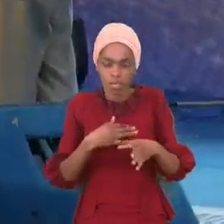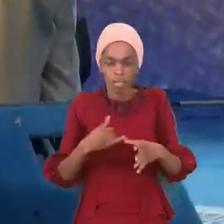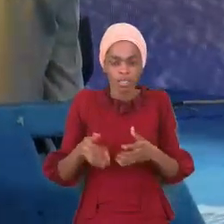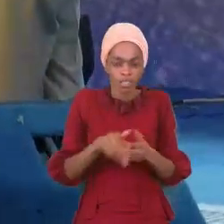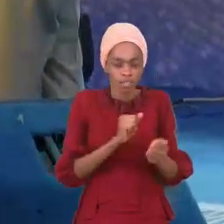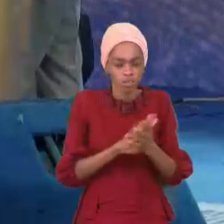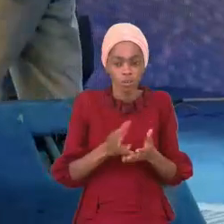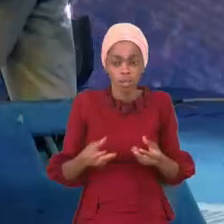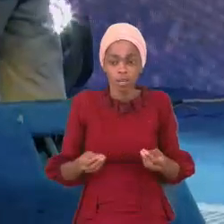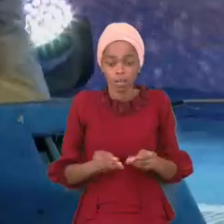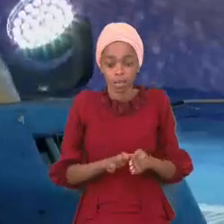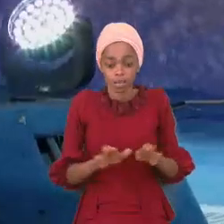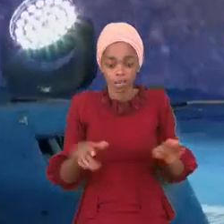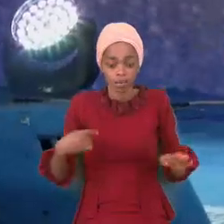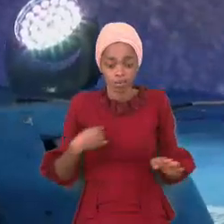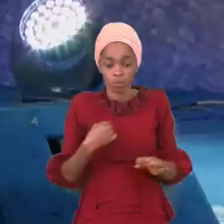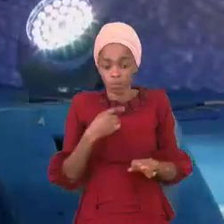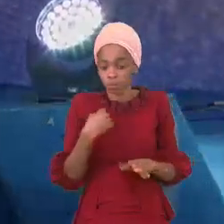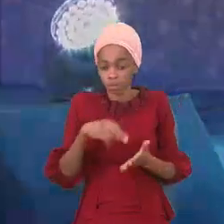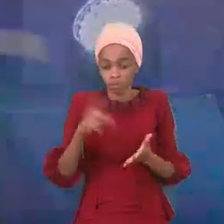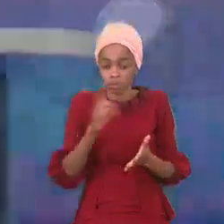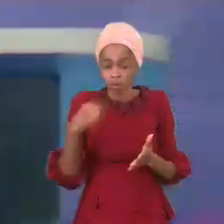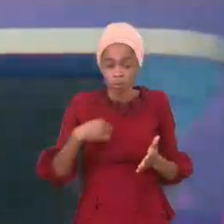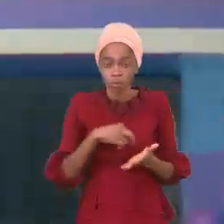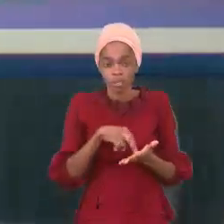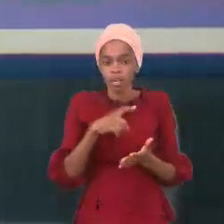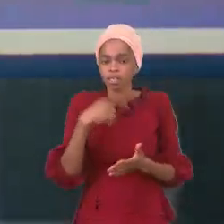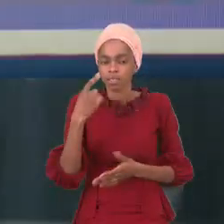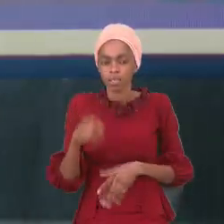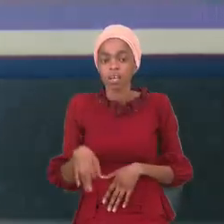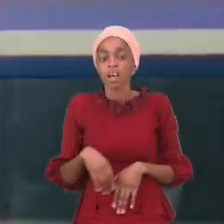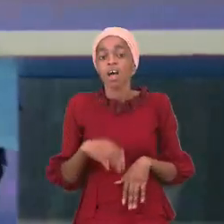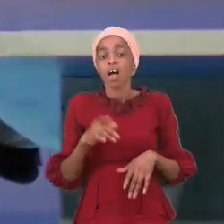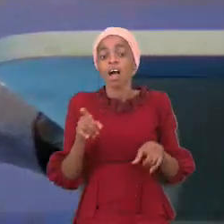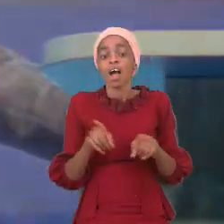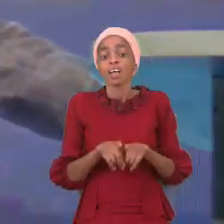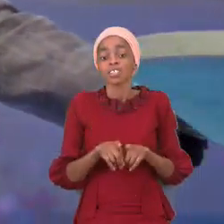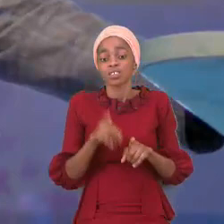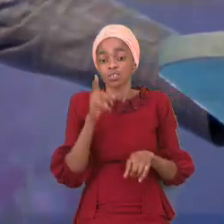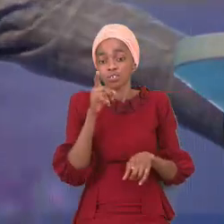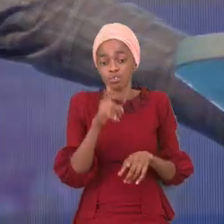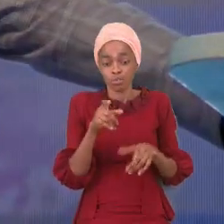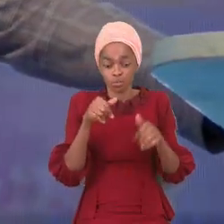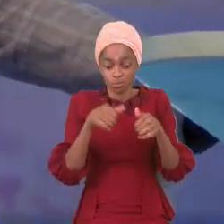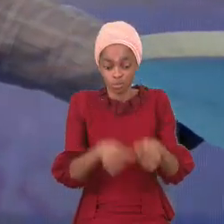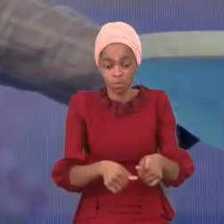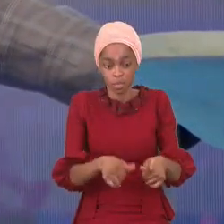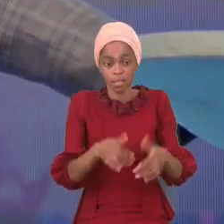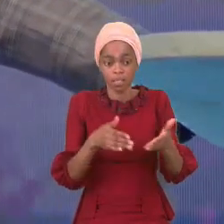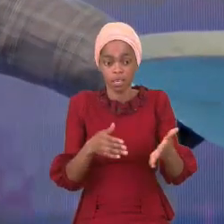where we stand. And it says, as long as we remain there, the termites of